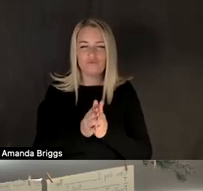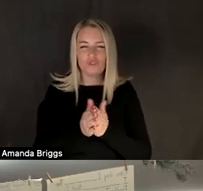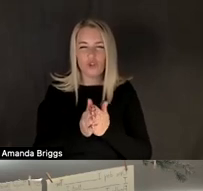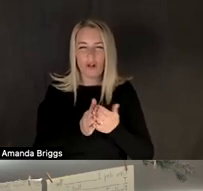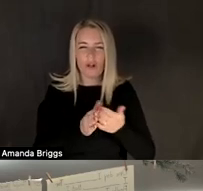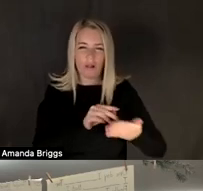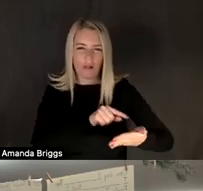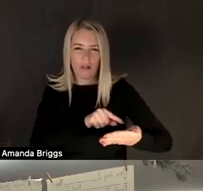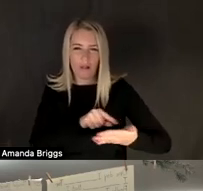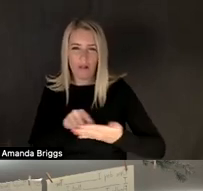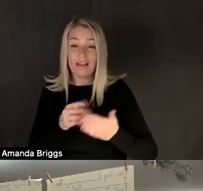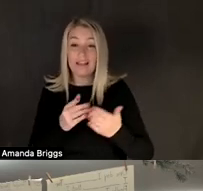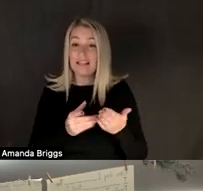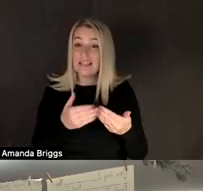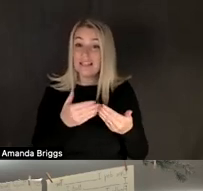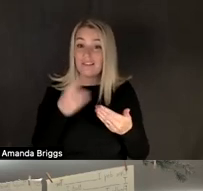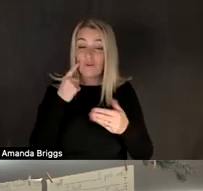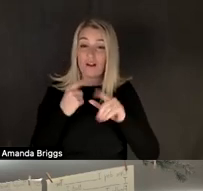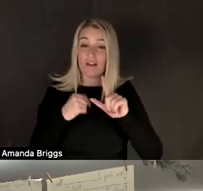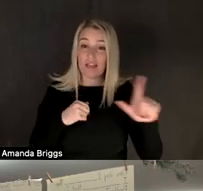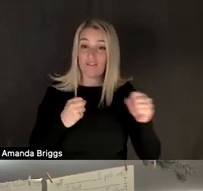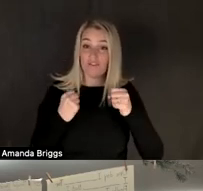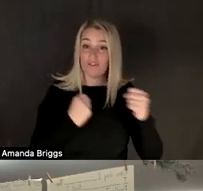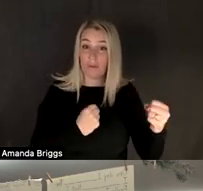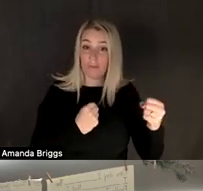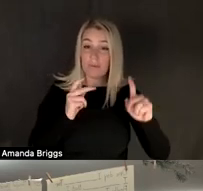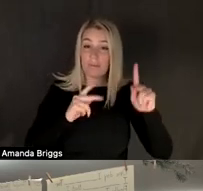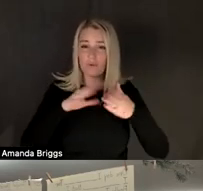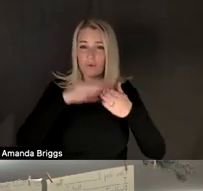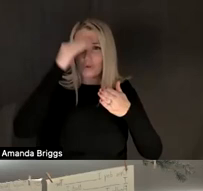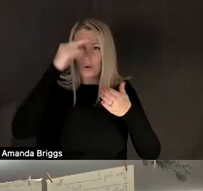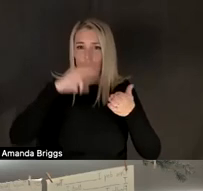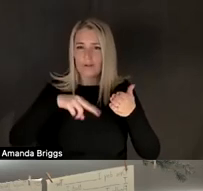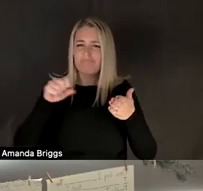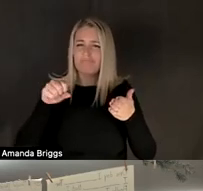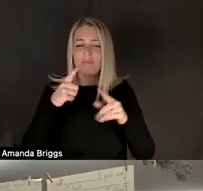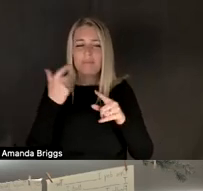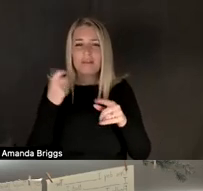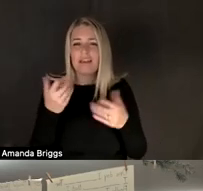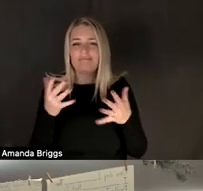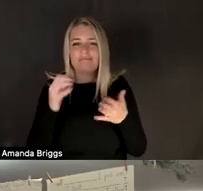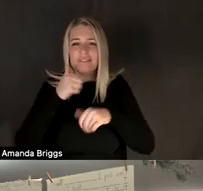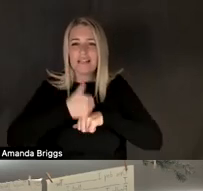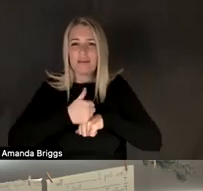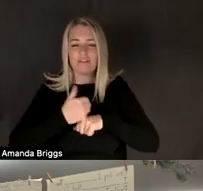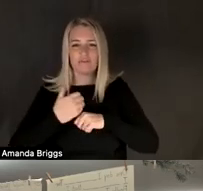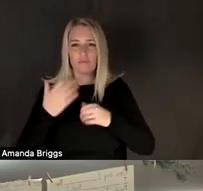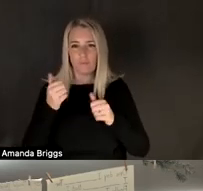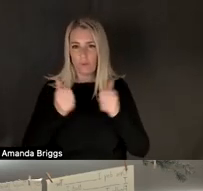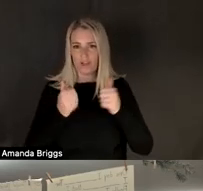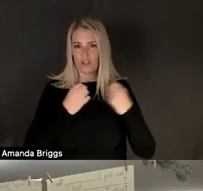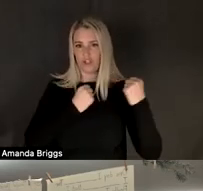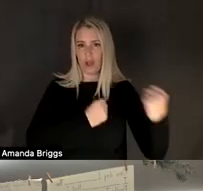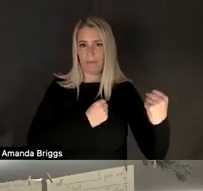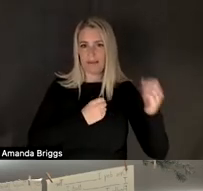left dominant people to learn reading as well, because they have established the dominant side of their body, and their brain